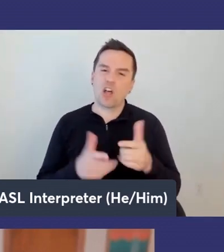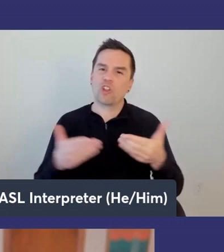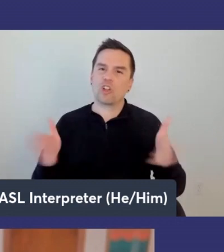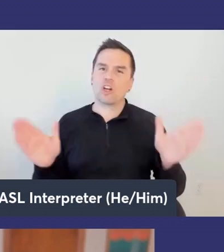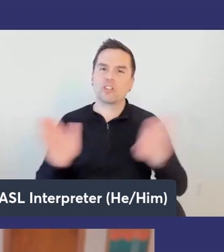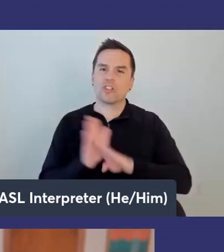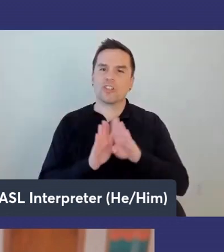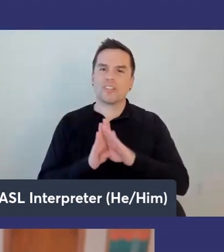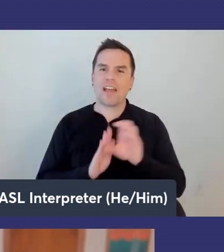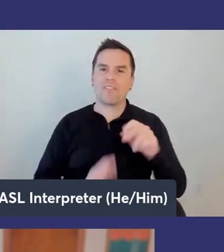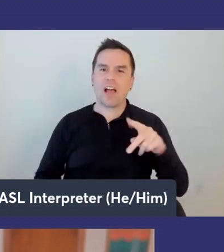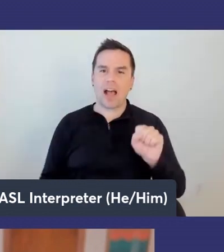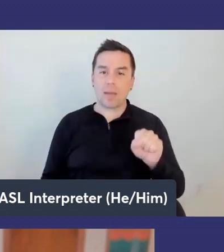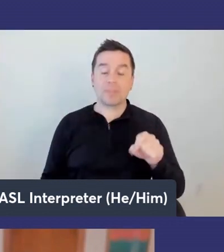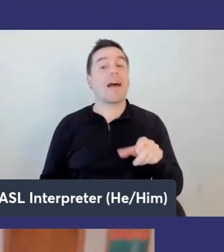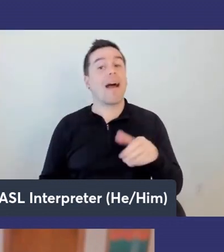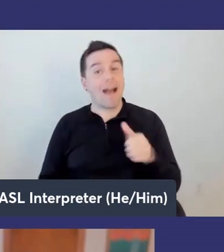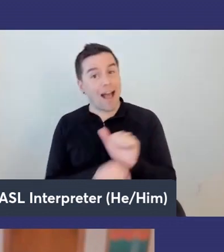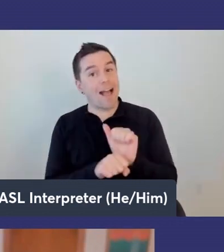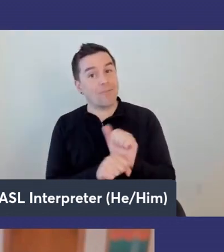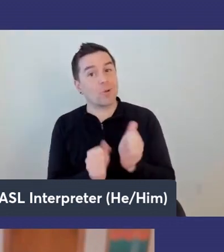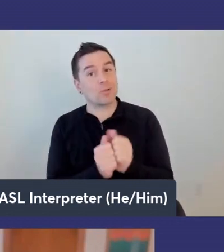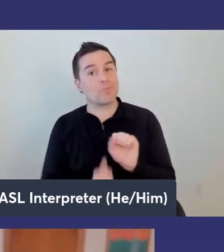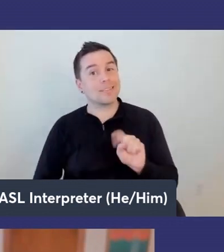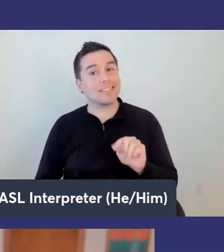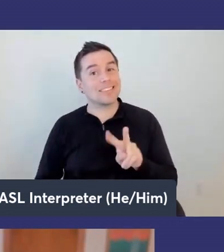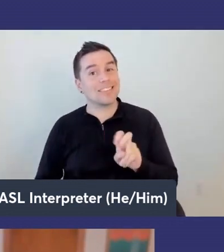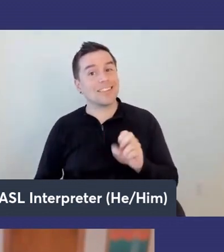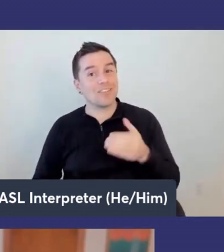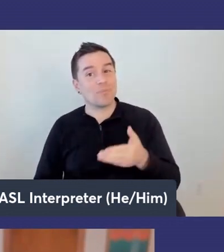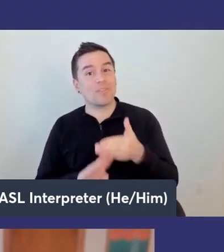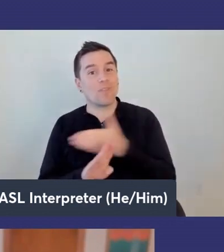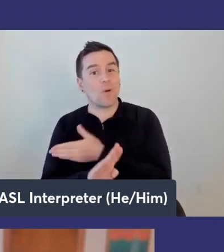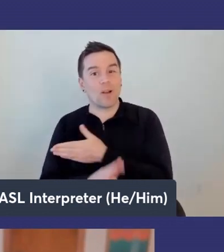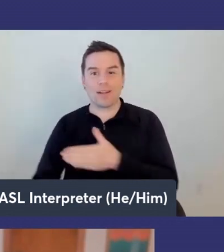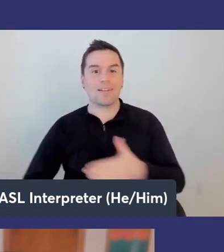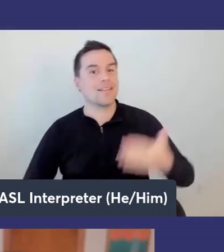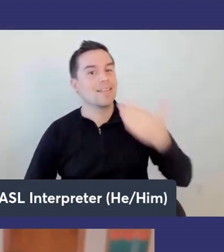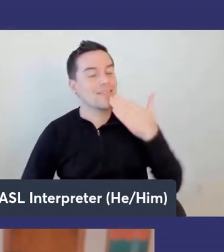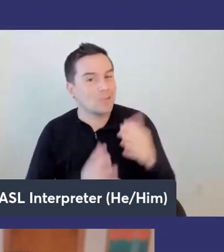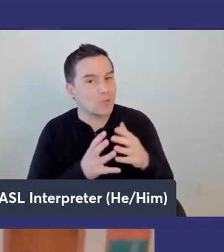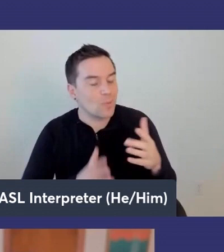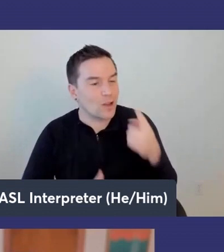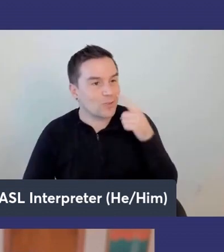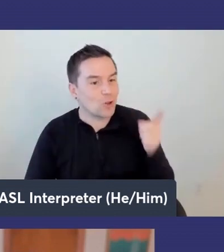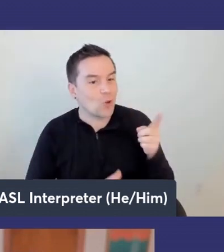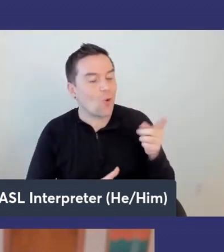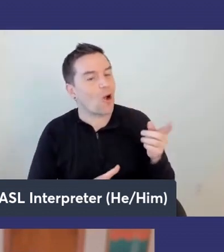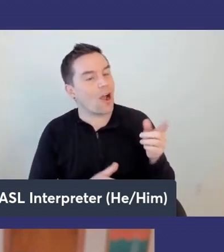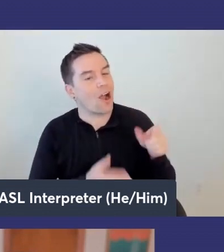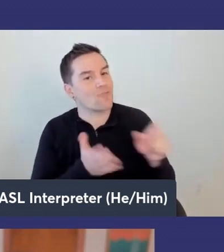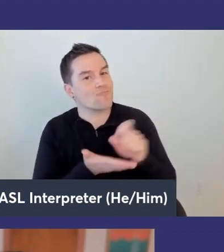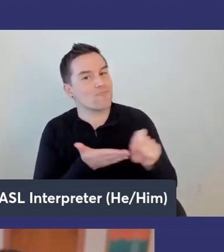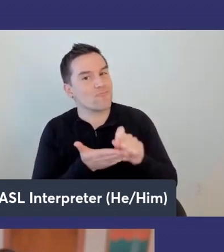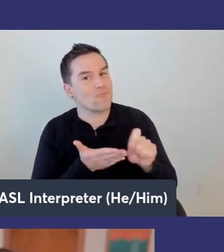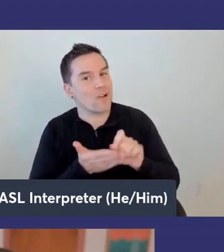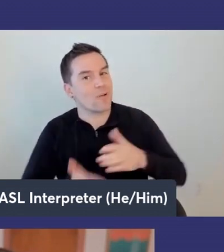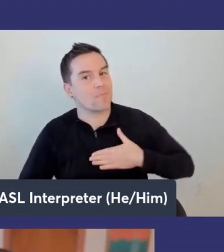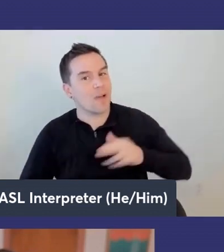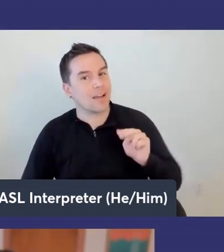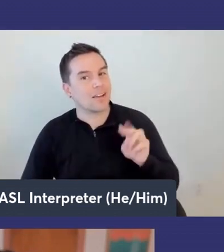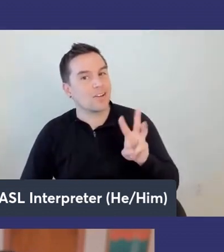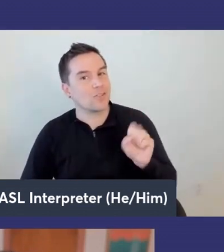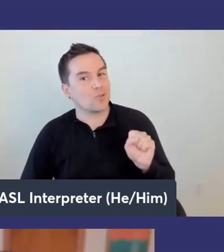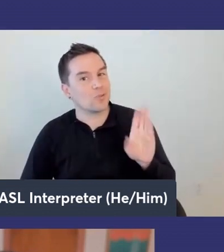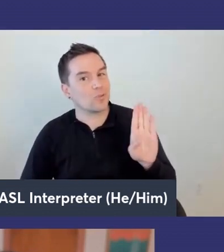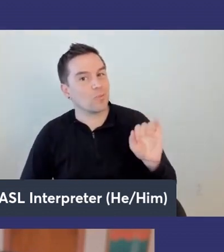And I thank you indeed for your contributions to my news blog post. There we go. You two wouldn't happen to know Richard Boyd,